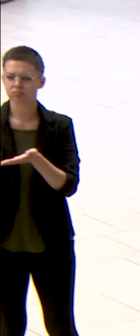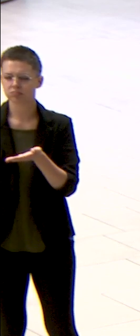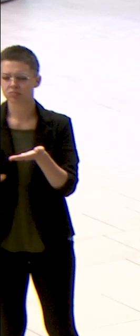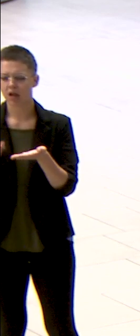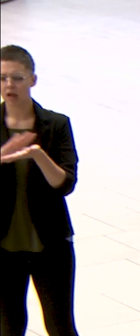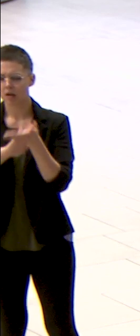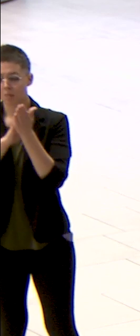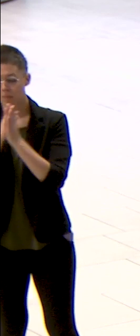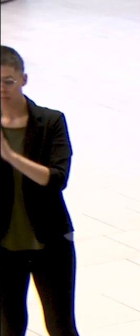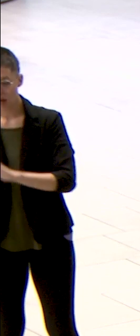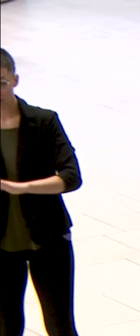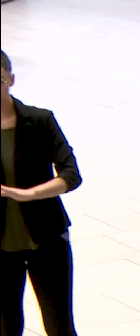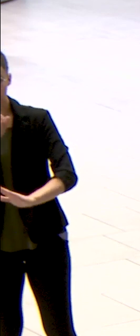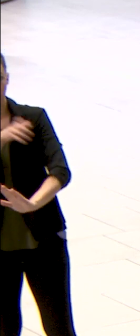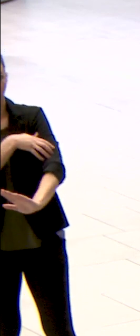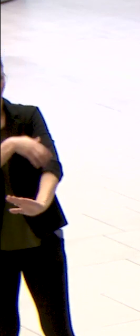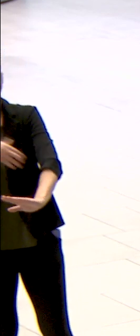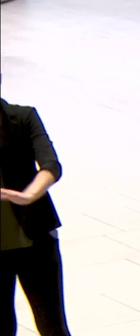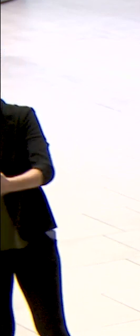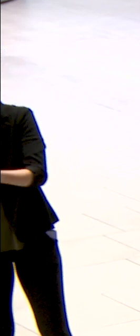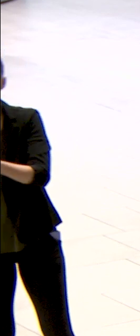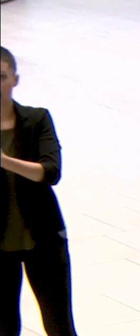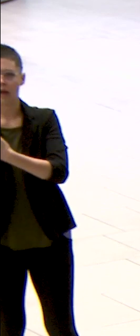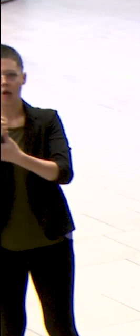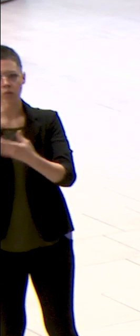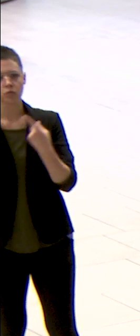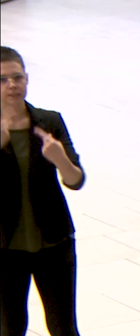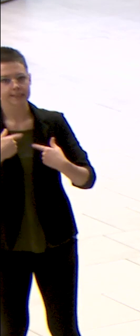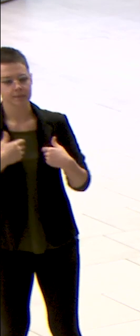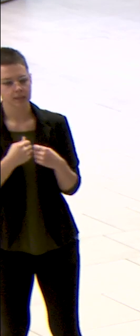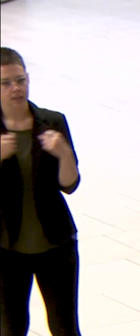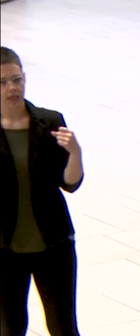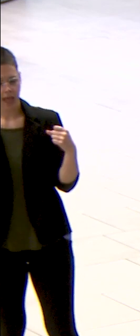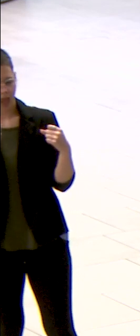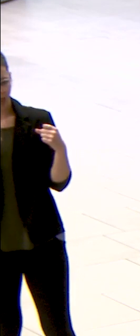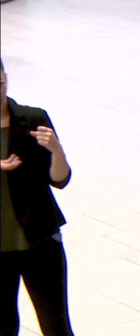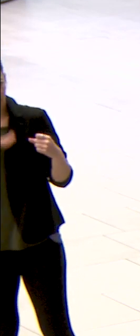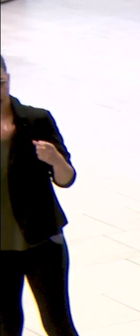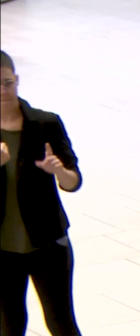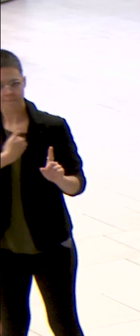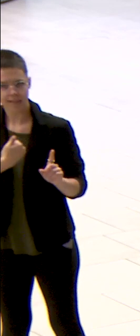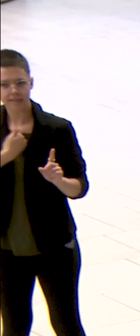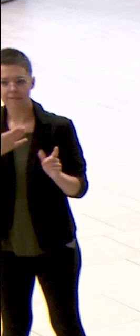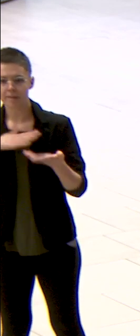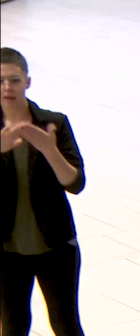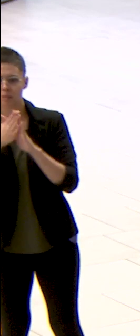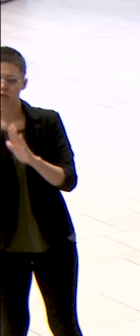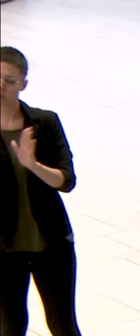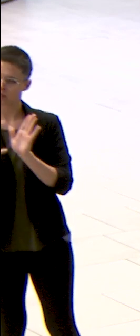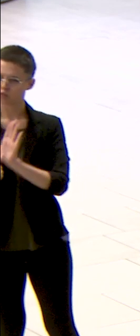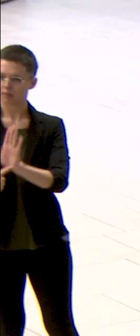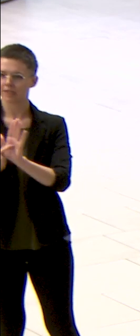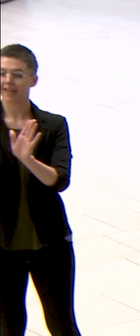incredibly empowering to feel seen and to feel like you can bring your entire self and that your community is being represented